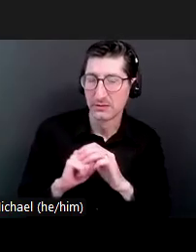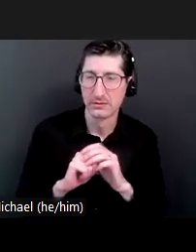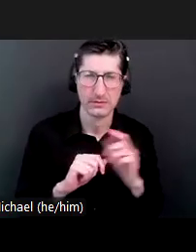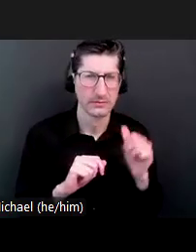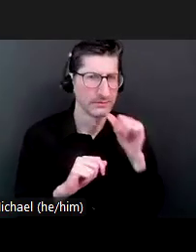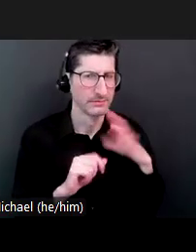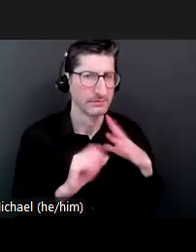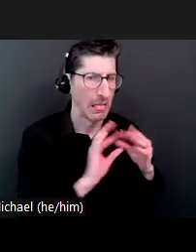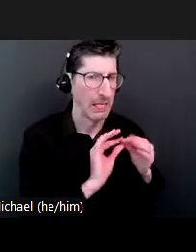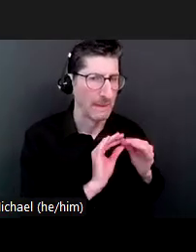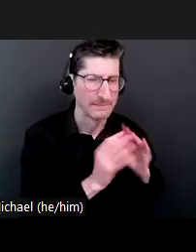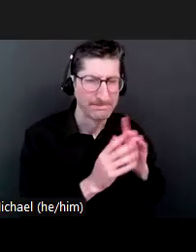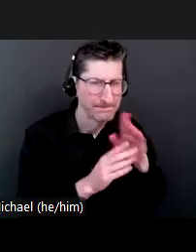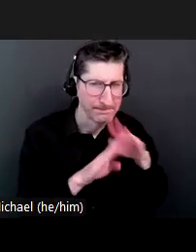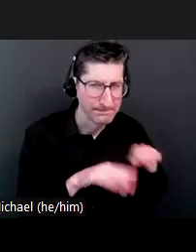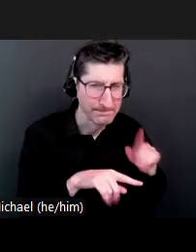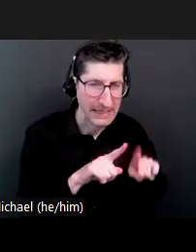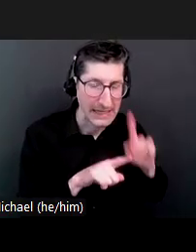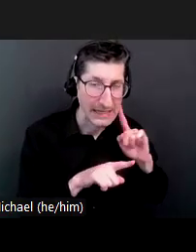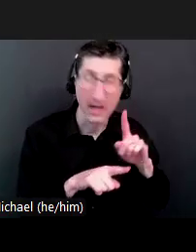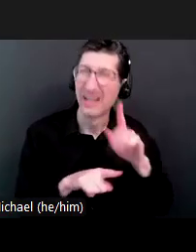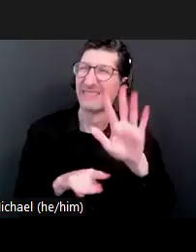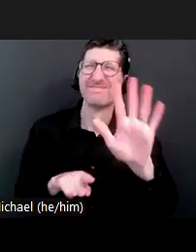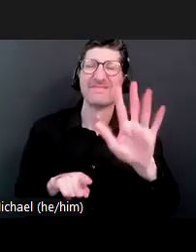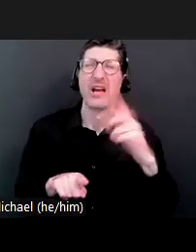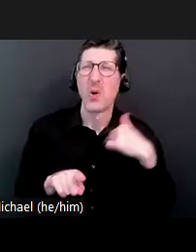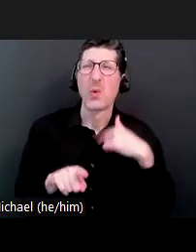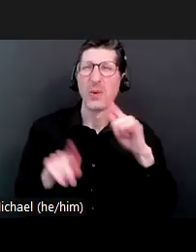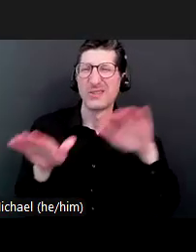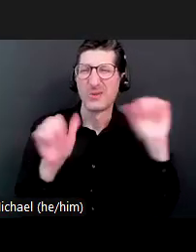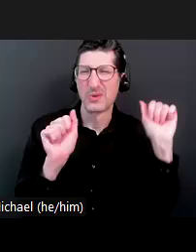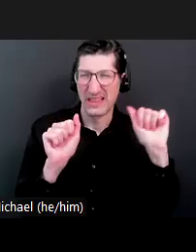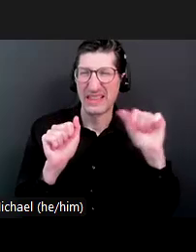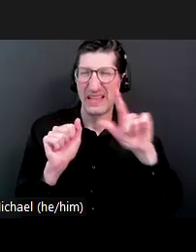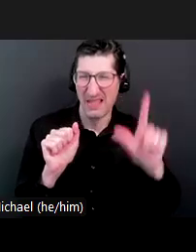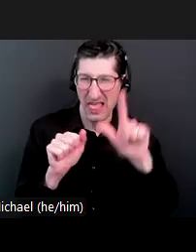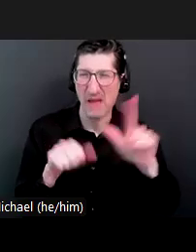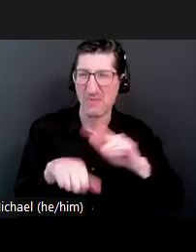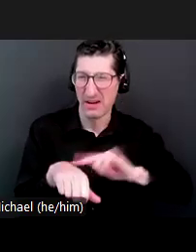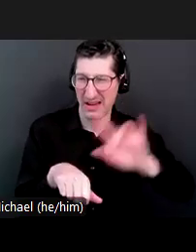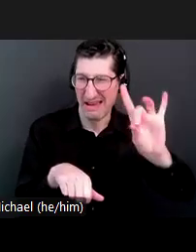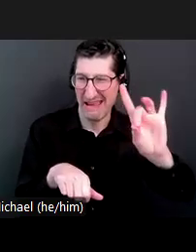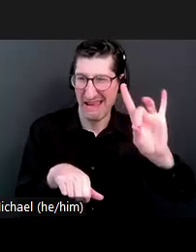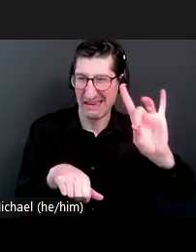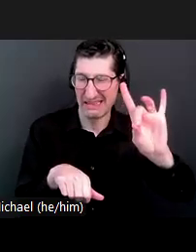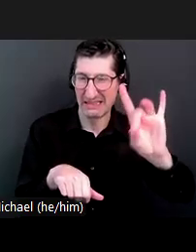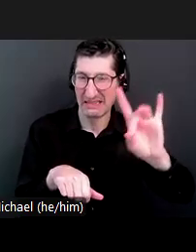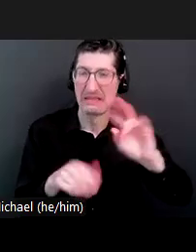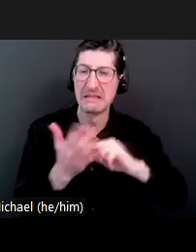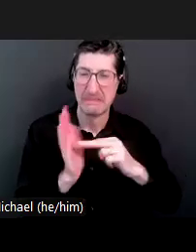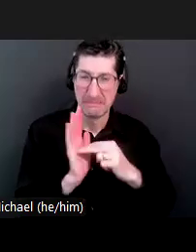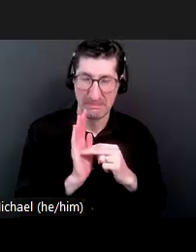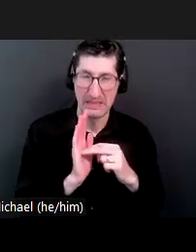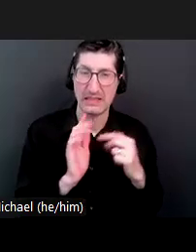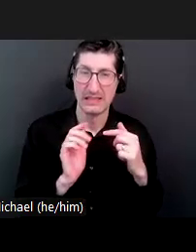So we actually won't have time we need to leave the library at 8 o'clock, which means